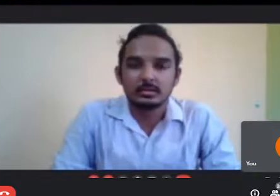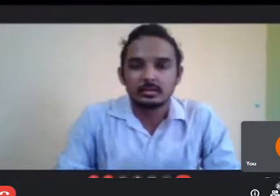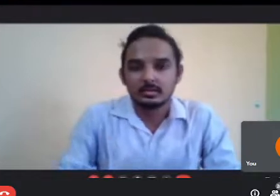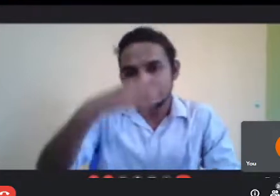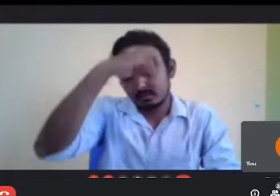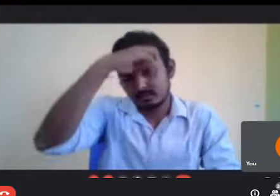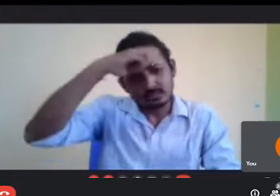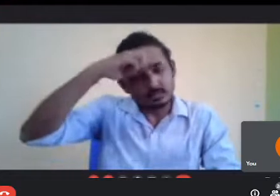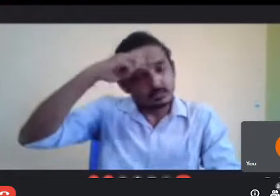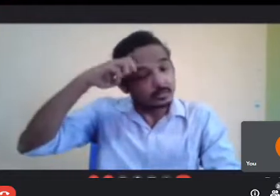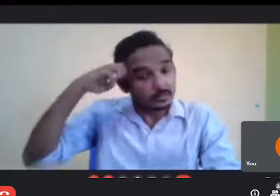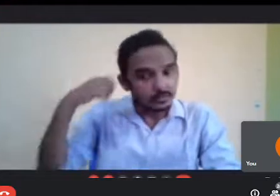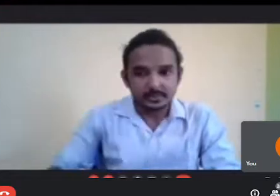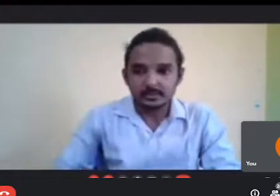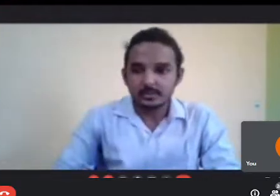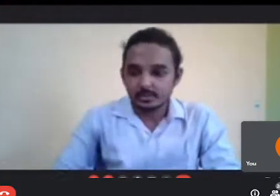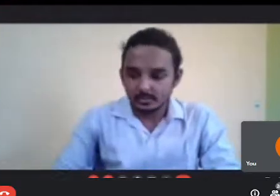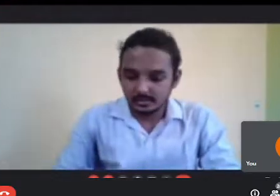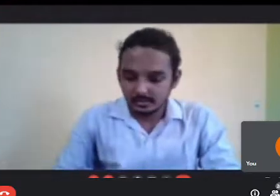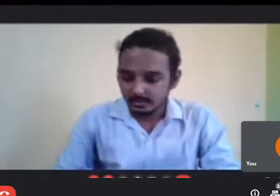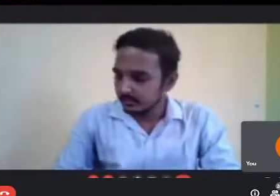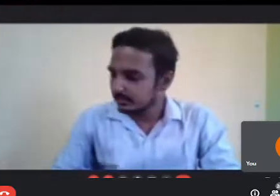and his PowerPoint?